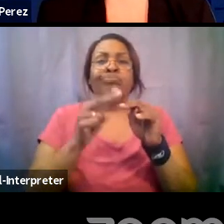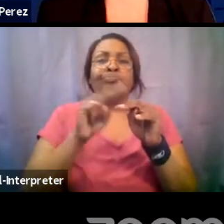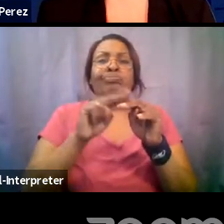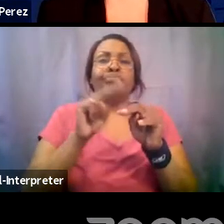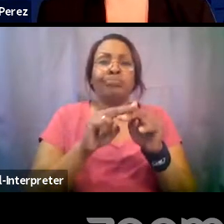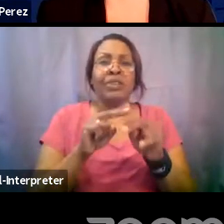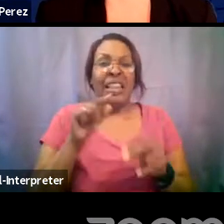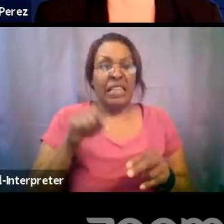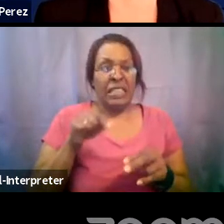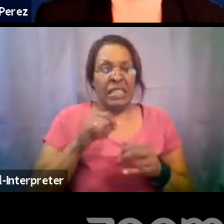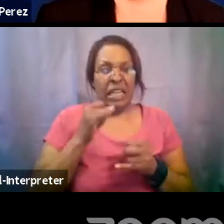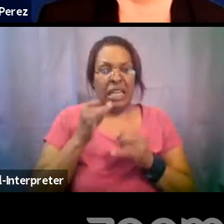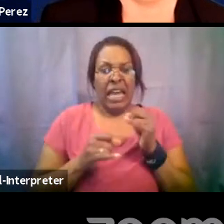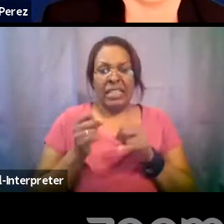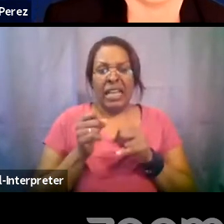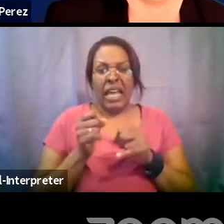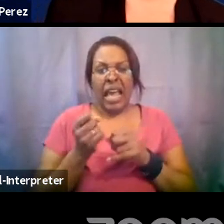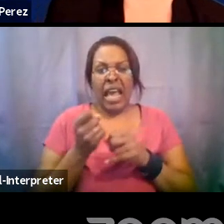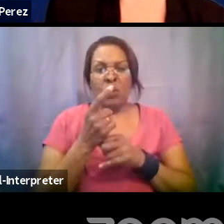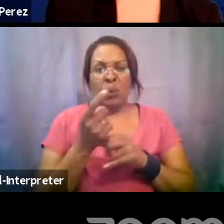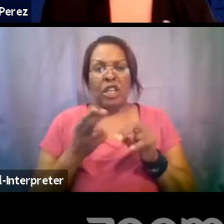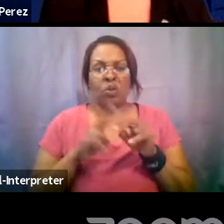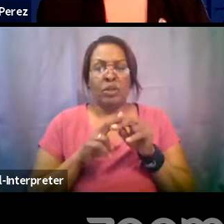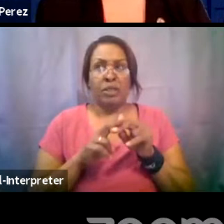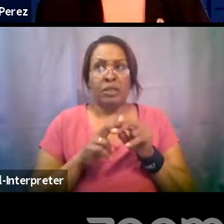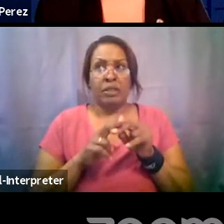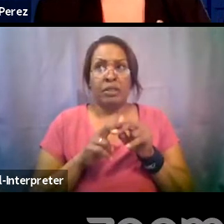last annual increase as of